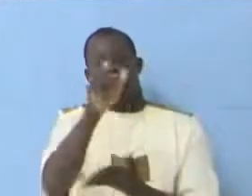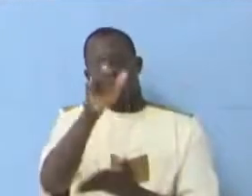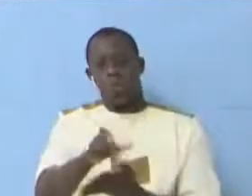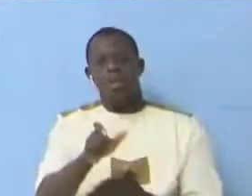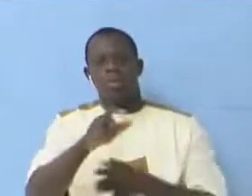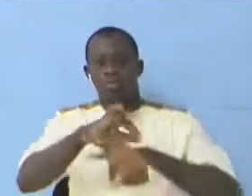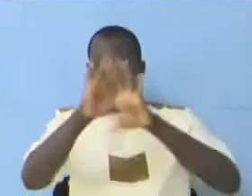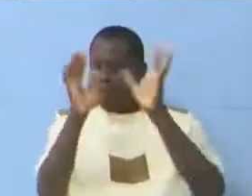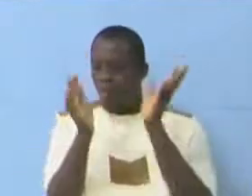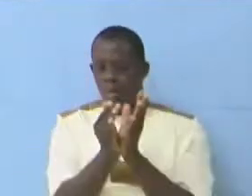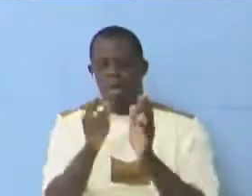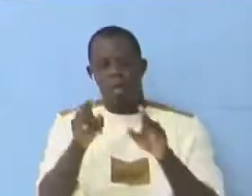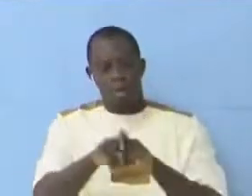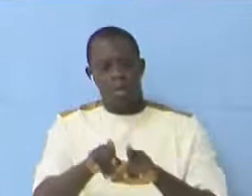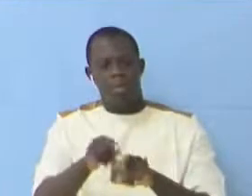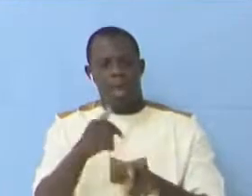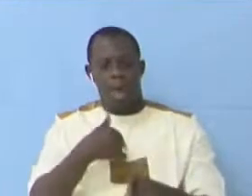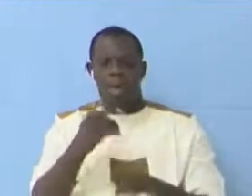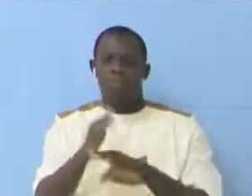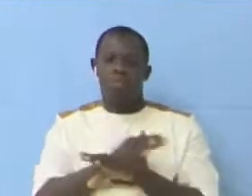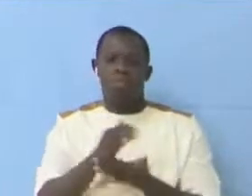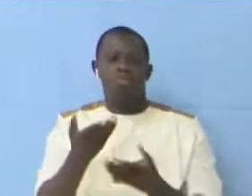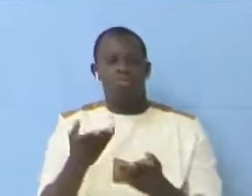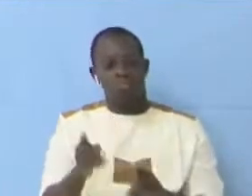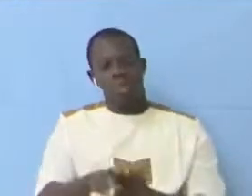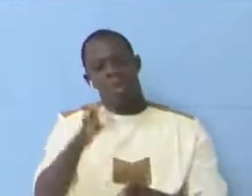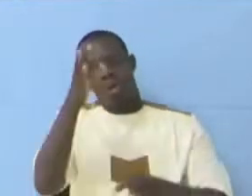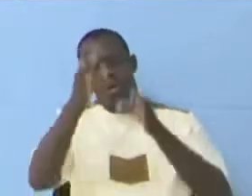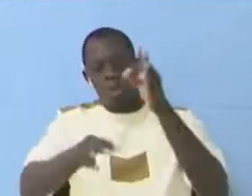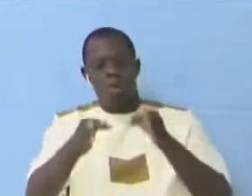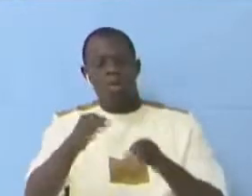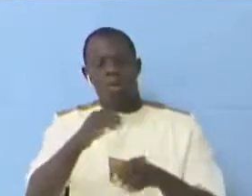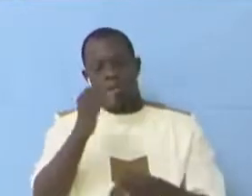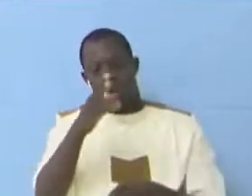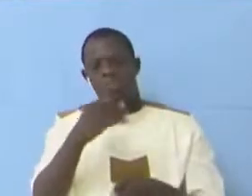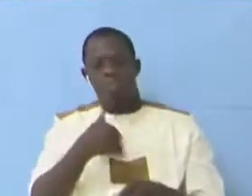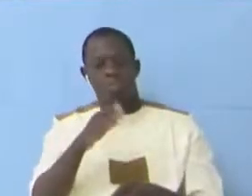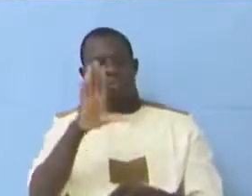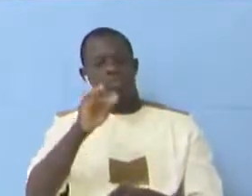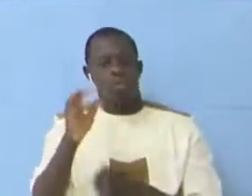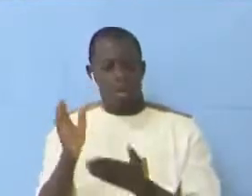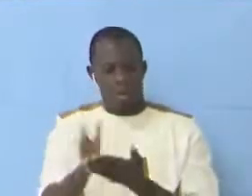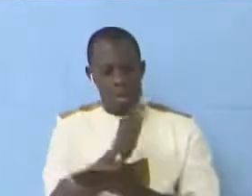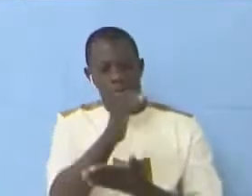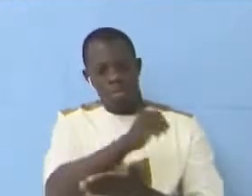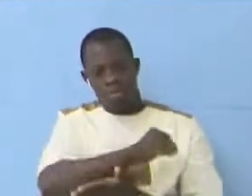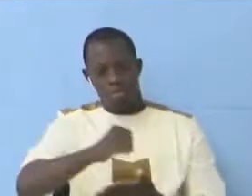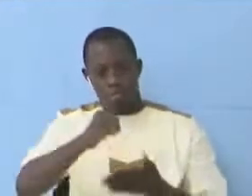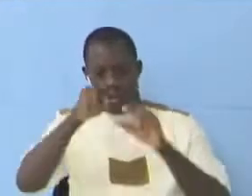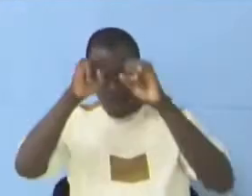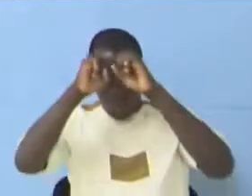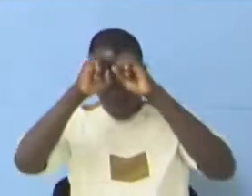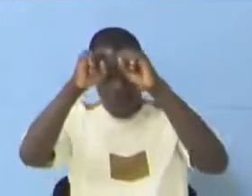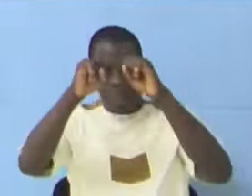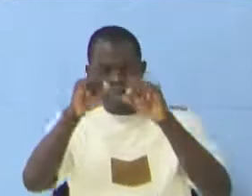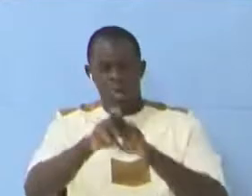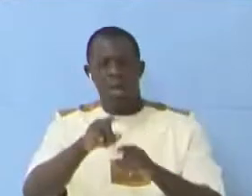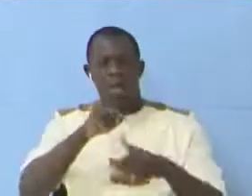I was charged with treason. ak nu mu demee daal dañ ma tegoon tuuma ne dama doon suufu nguur.